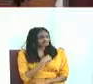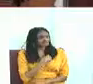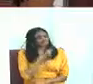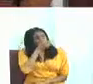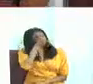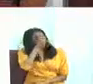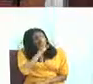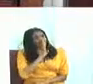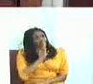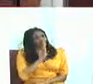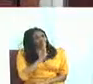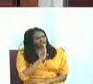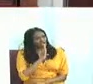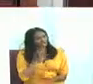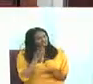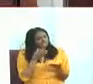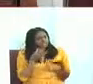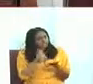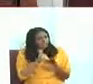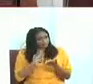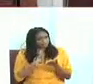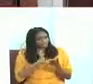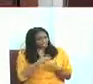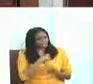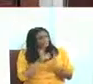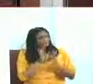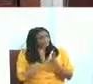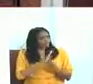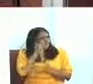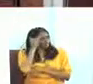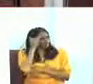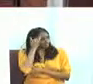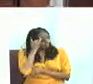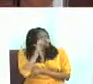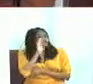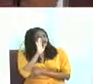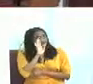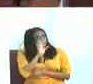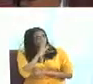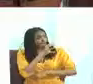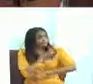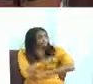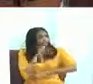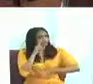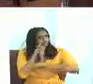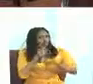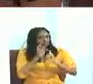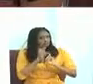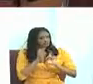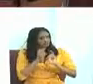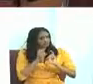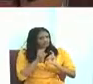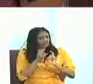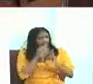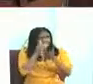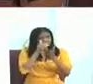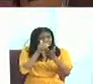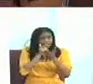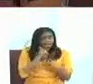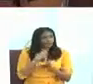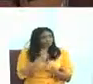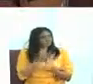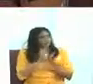God, just make us aware of the power that you have given us. Make us aware